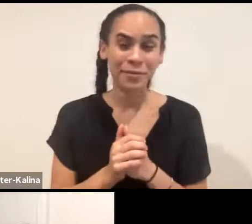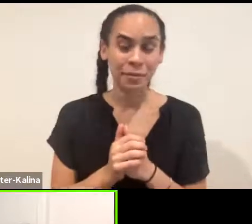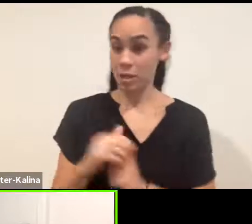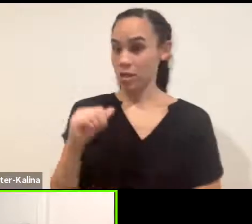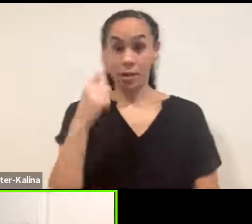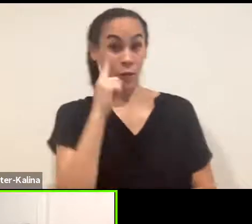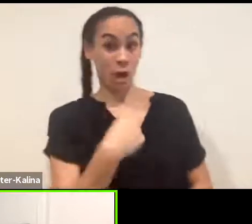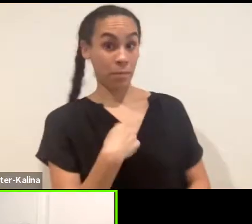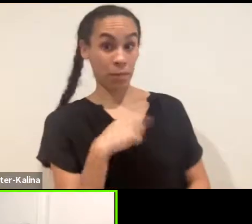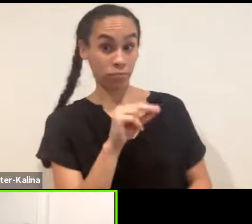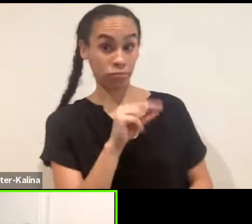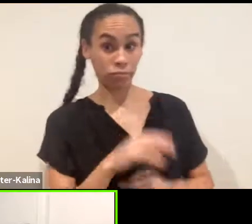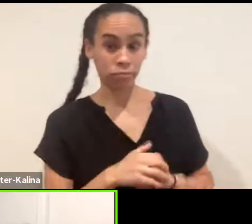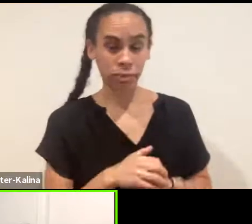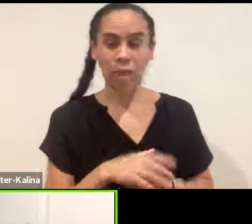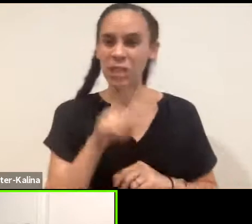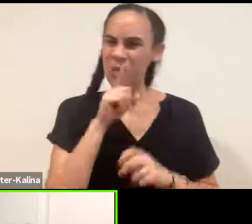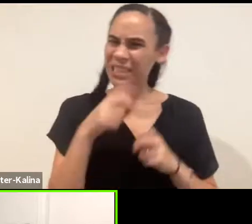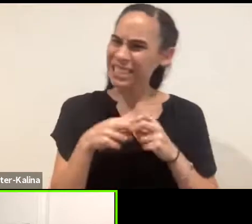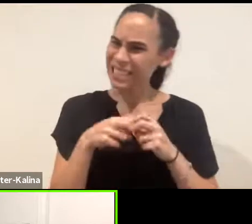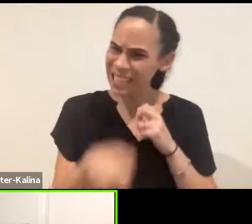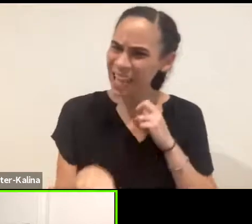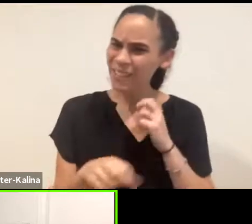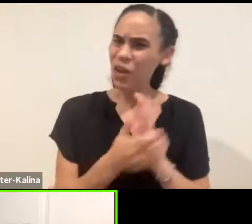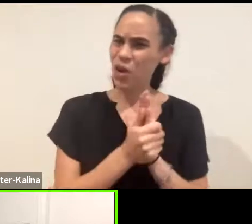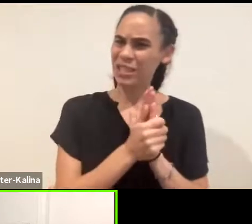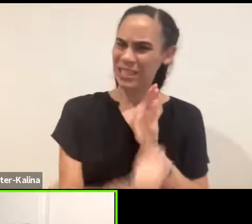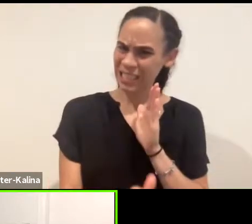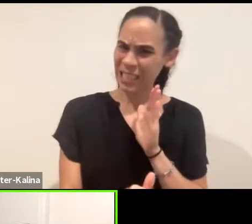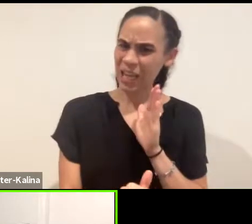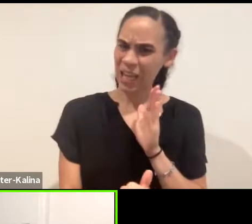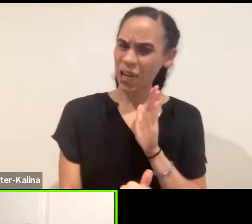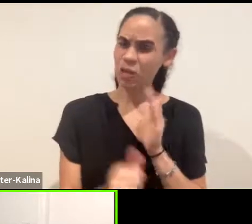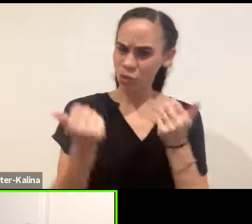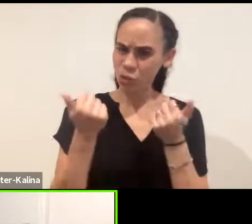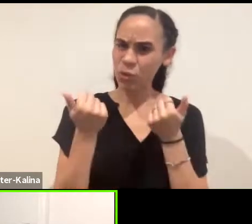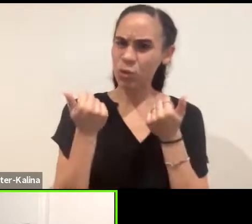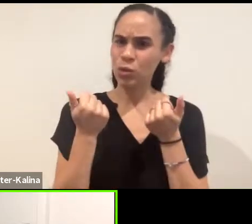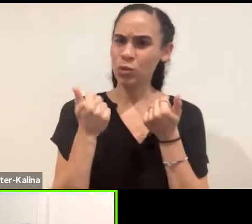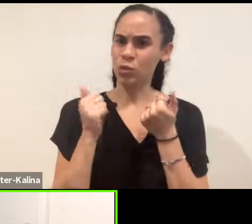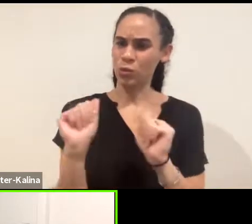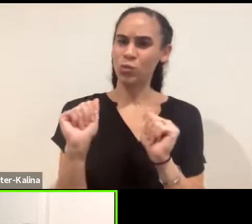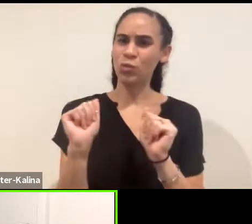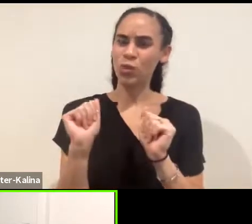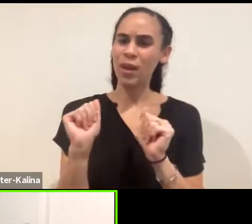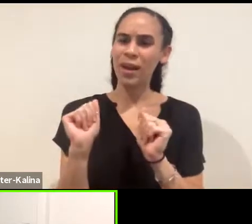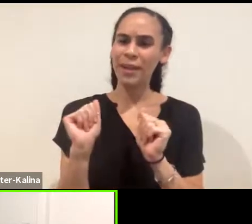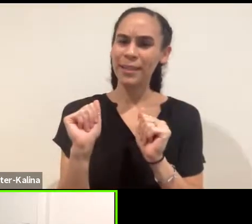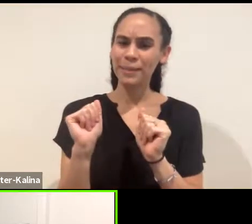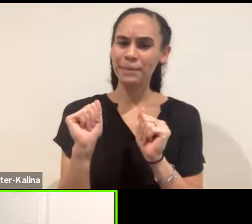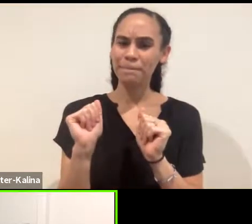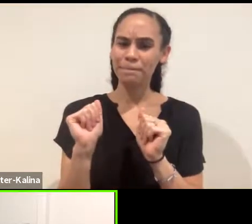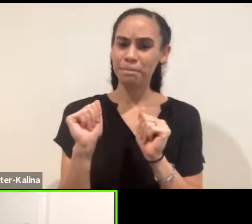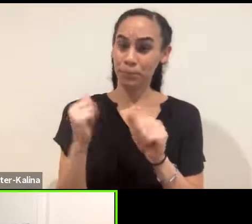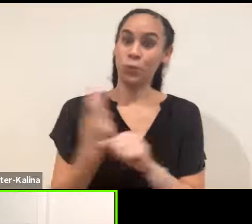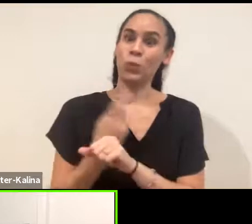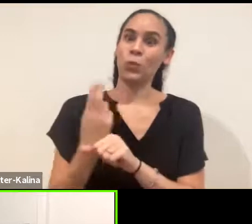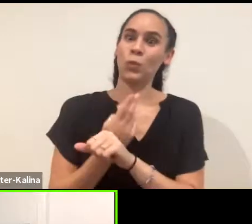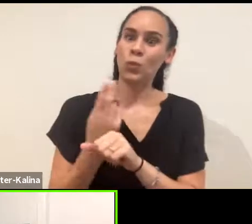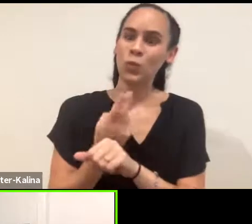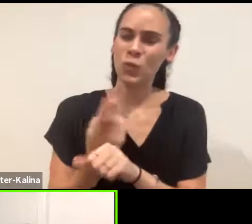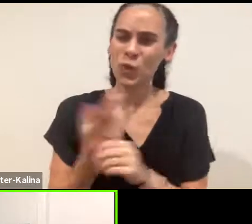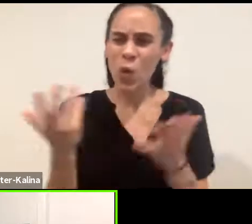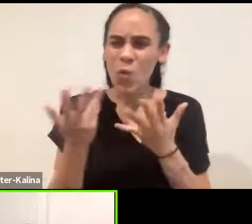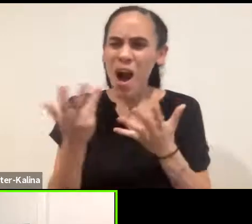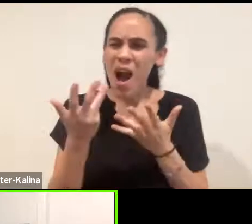very difficult skill, actually, attribute to embody in full. So what is it that caused you to really be like, you